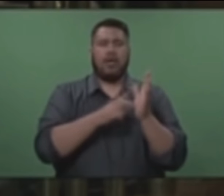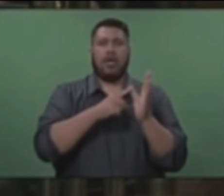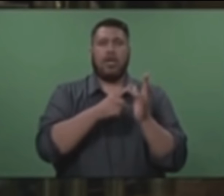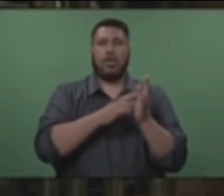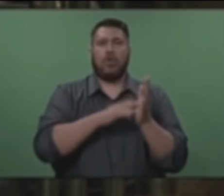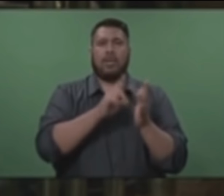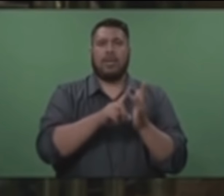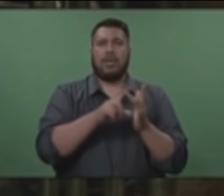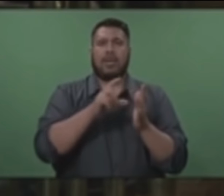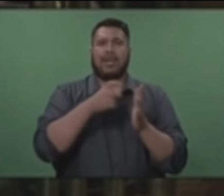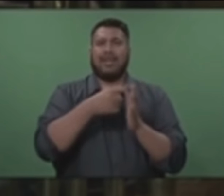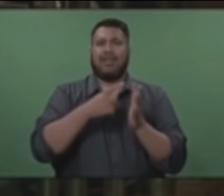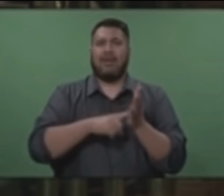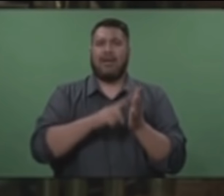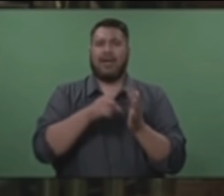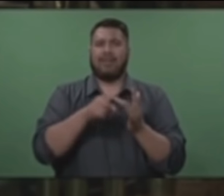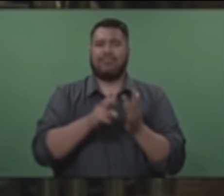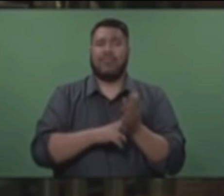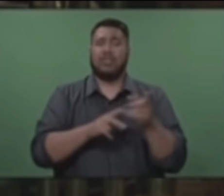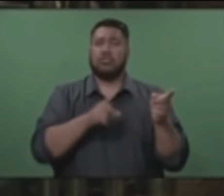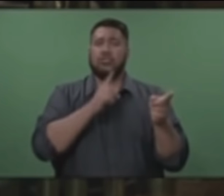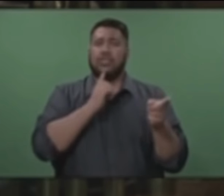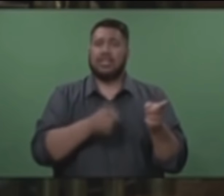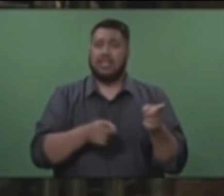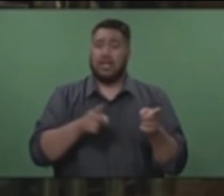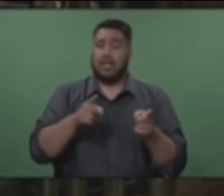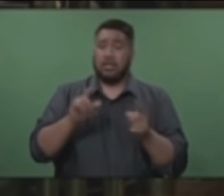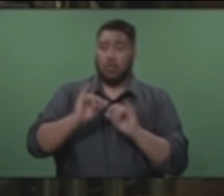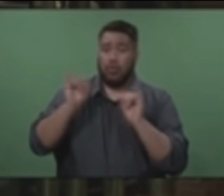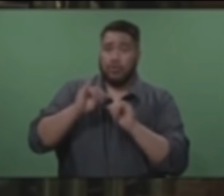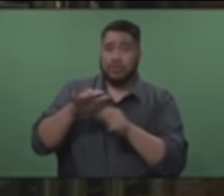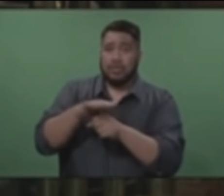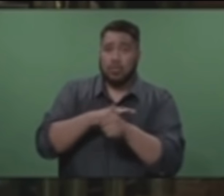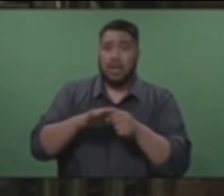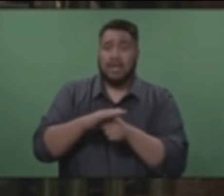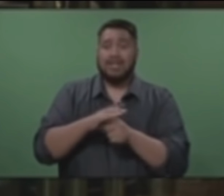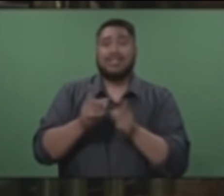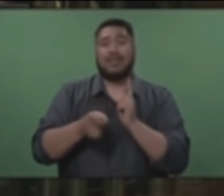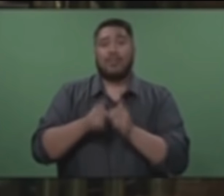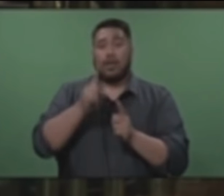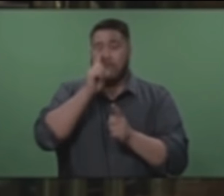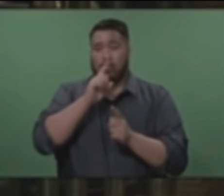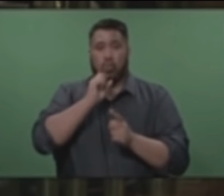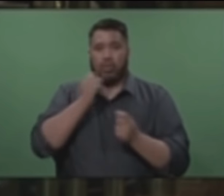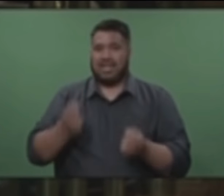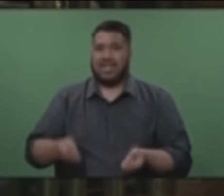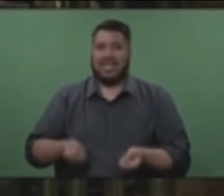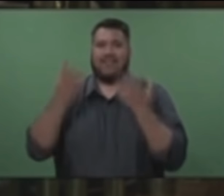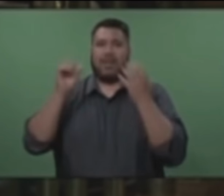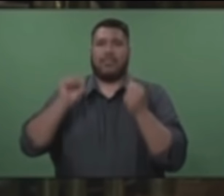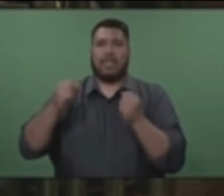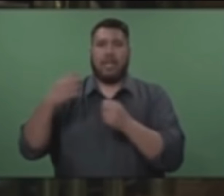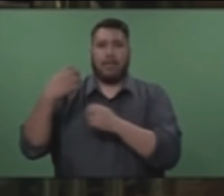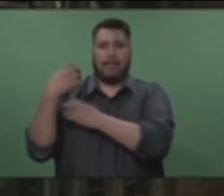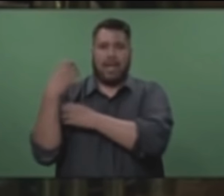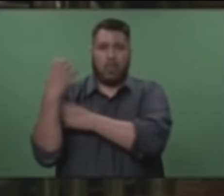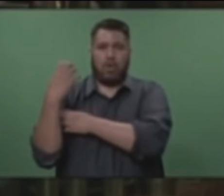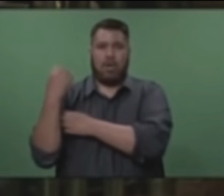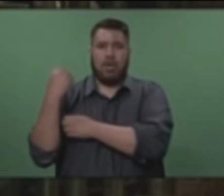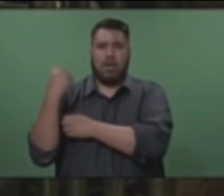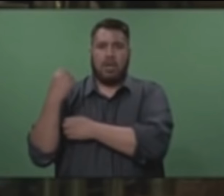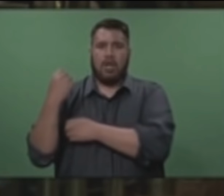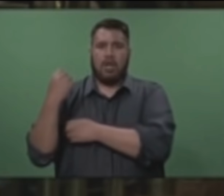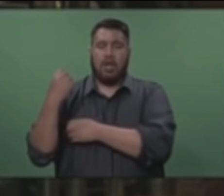be willing to hand over a great deal of power. It is important that we maintain our tradition of sober,